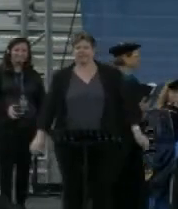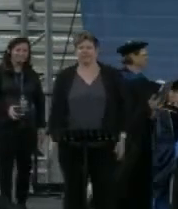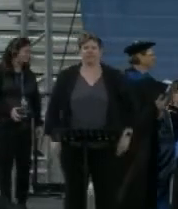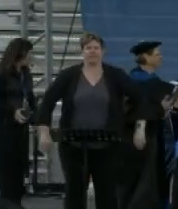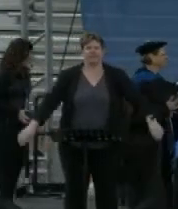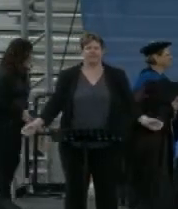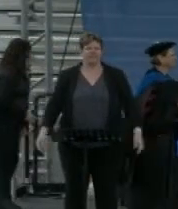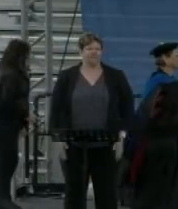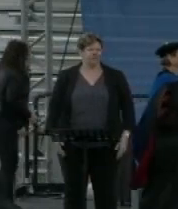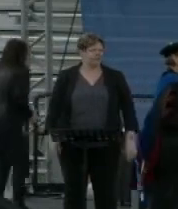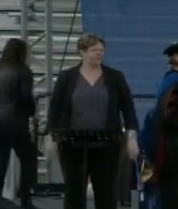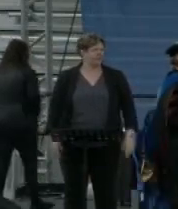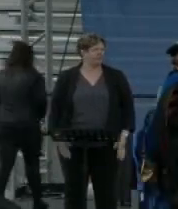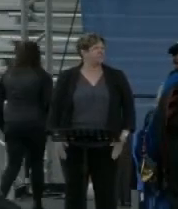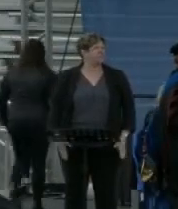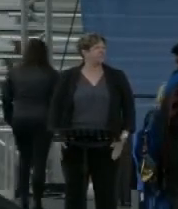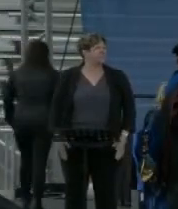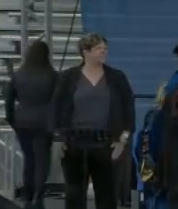leave.